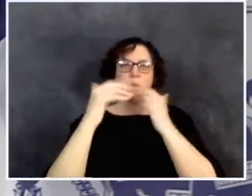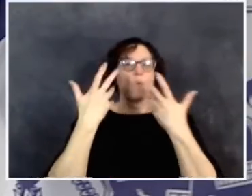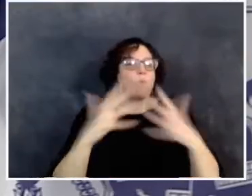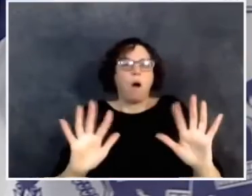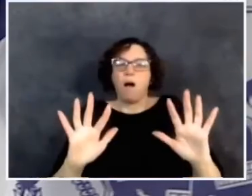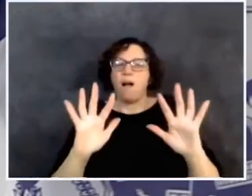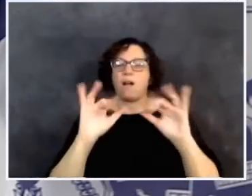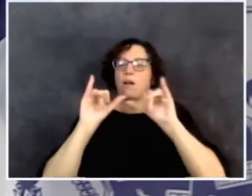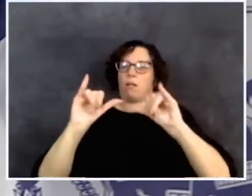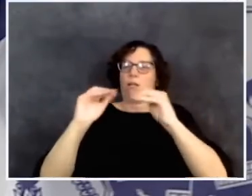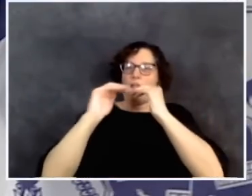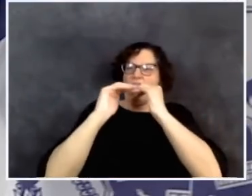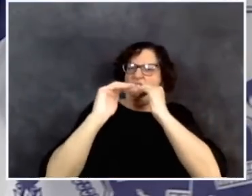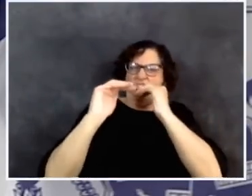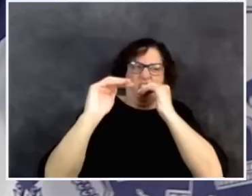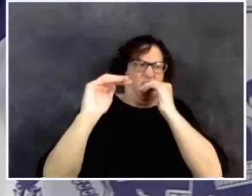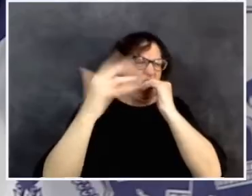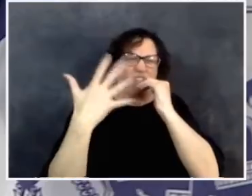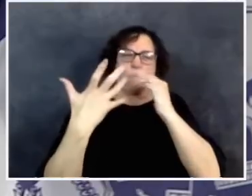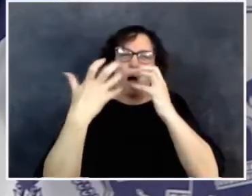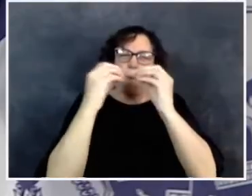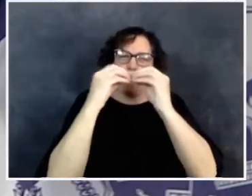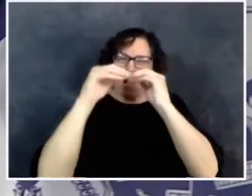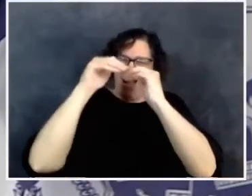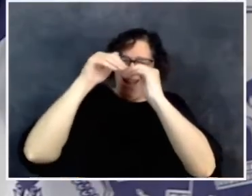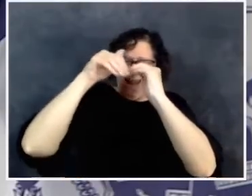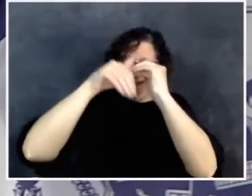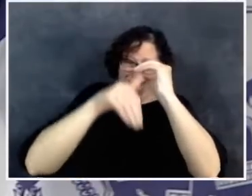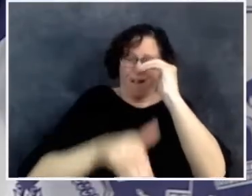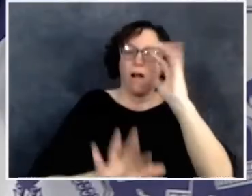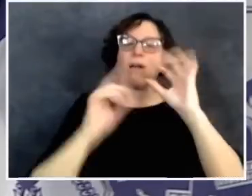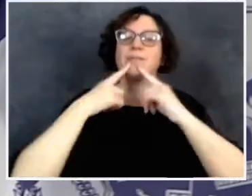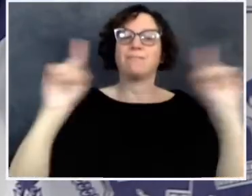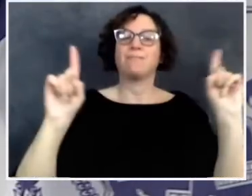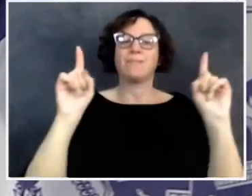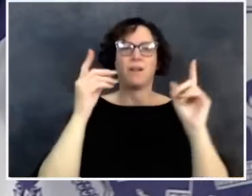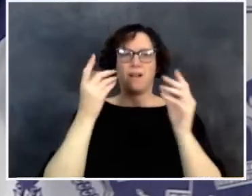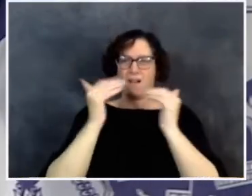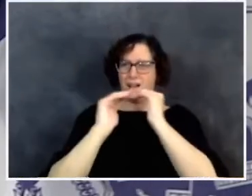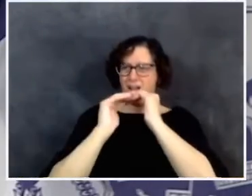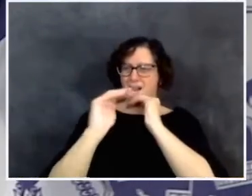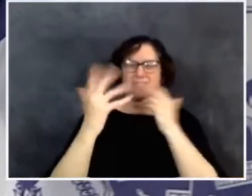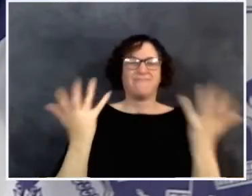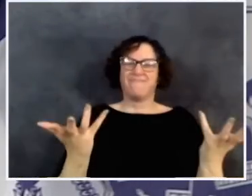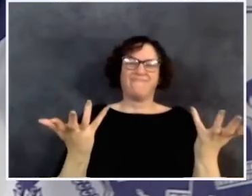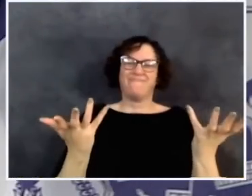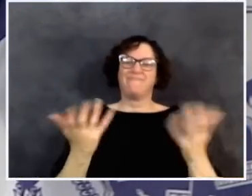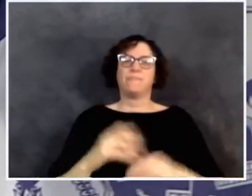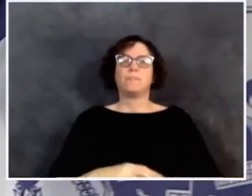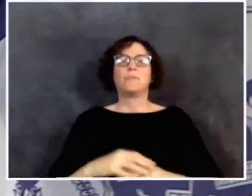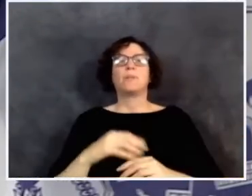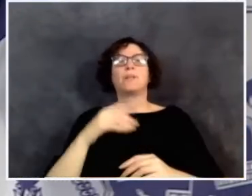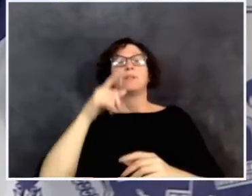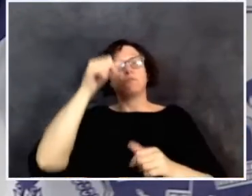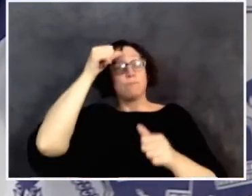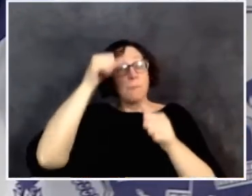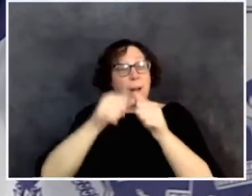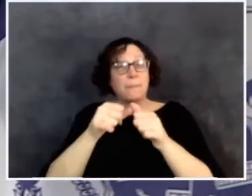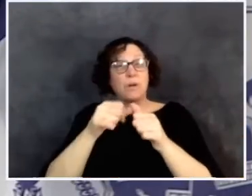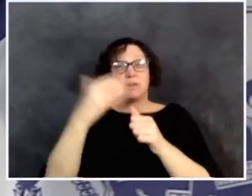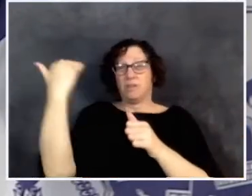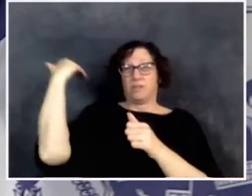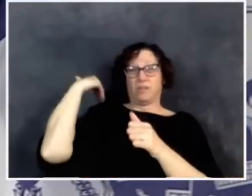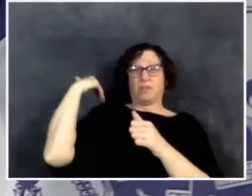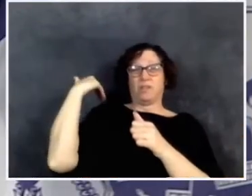think compared to where we were, look, just take the beginning of April. And you remember I talked about Sunday, April 5th. I went over this with so many people so